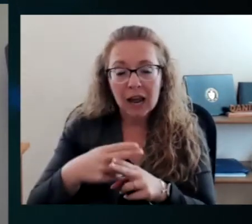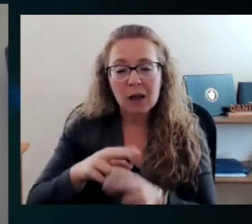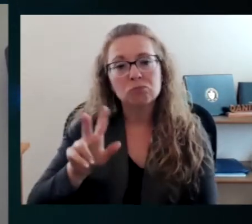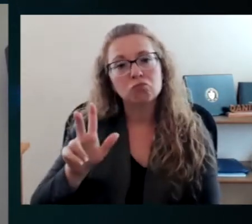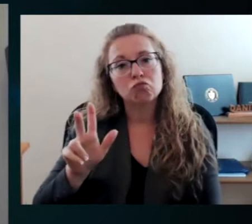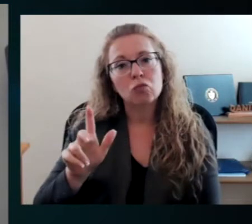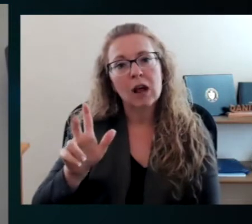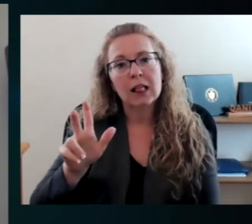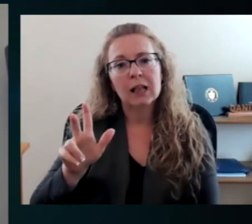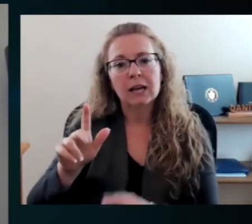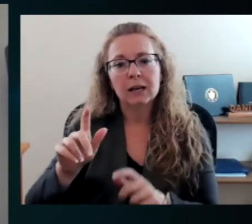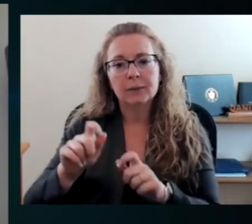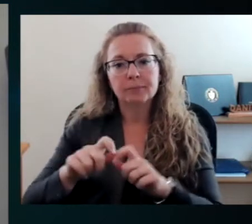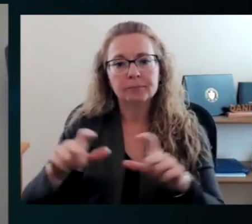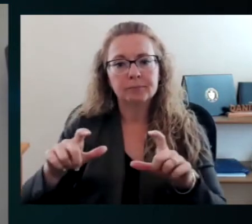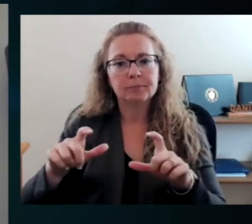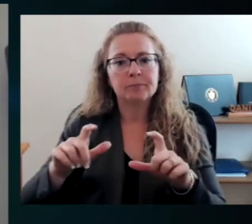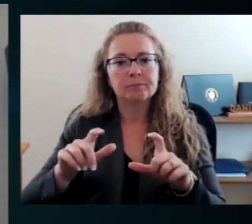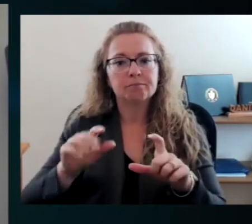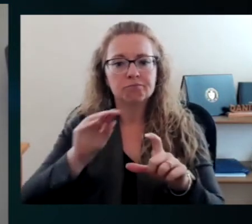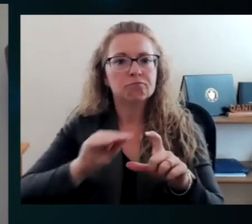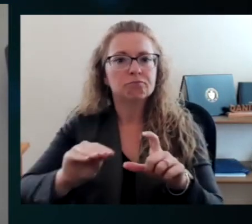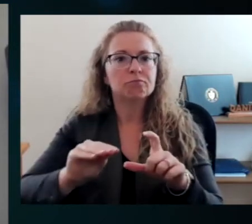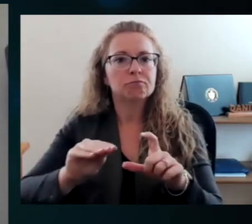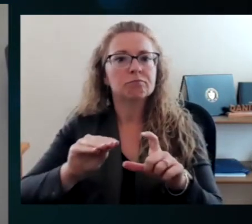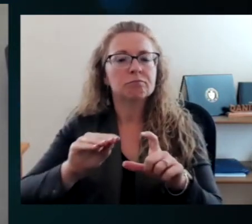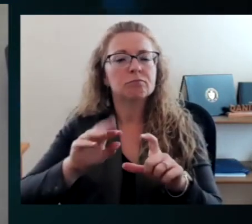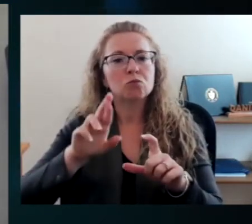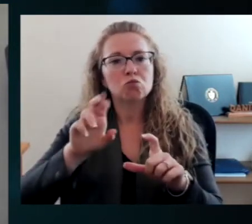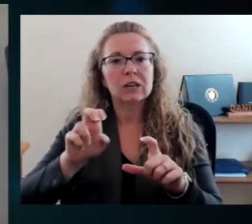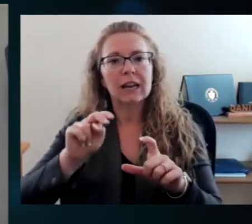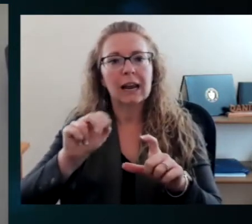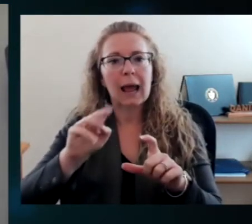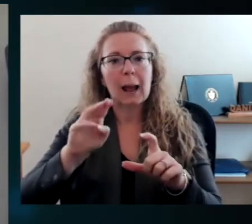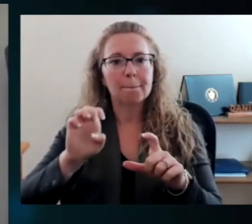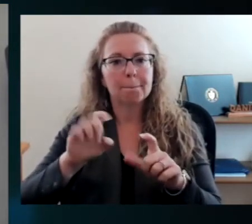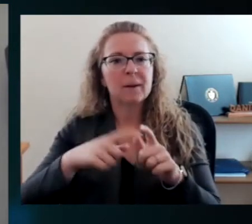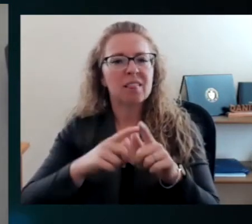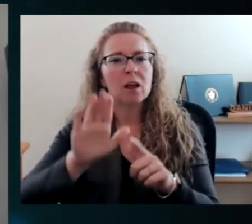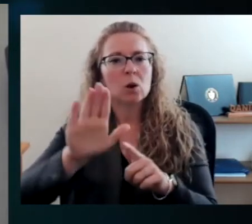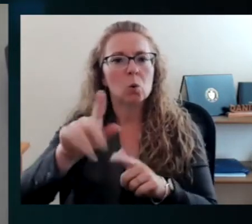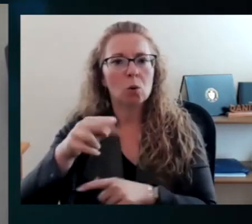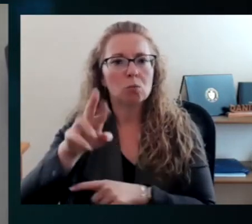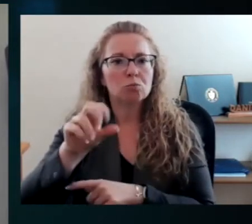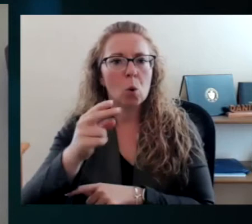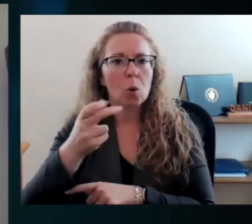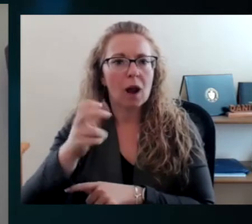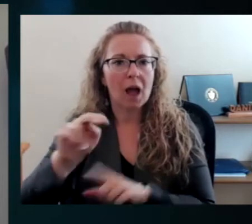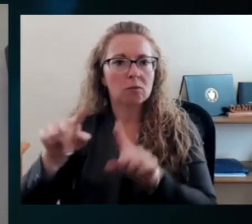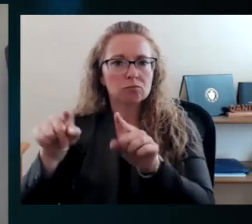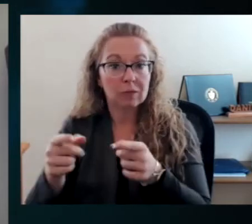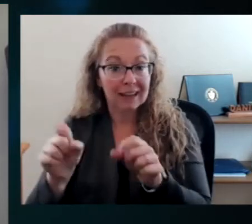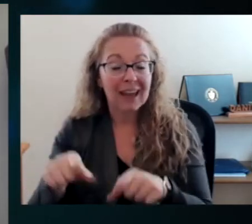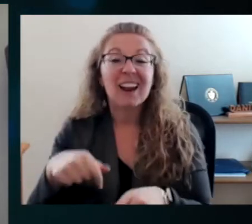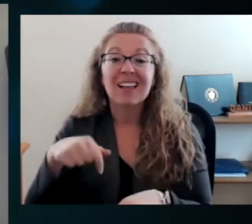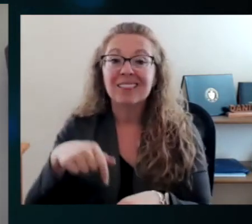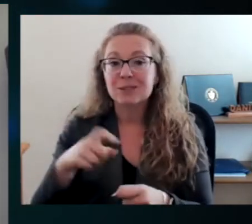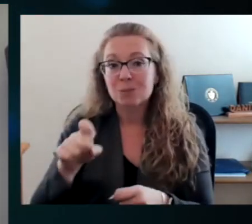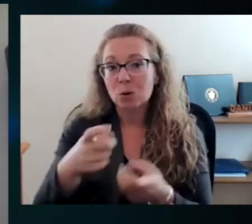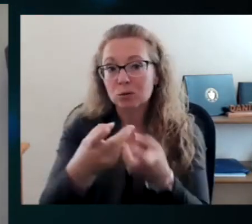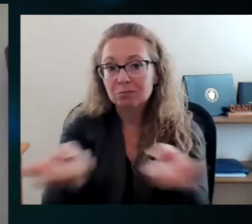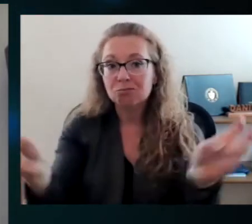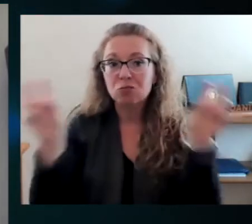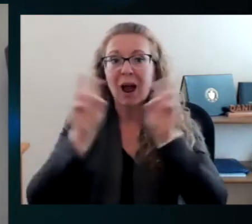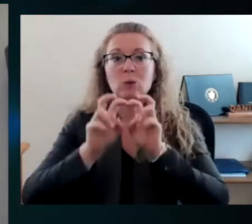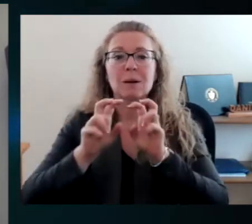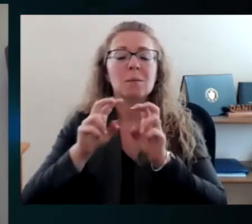your face in the Zoom window and selecting rename. As this is a roundtable, anyone is free to offer their